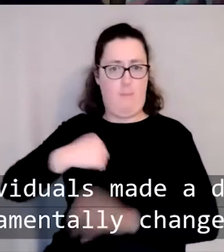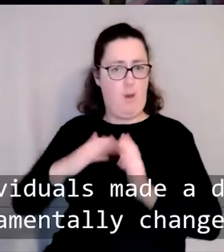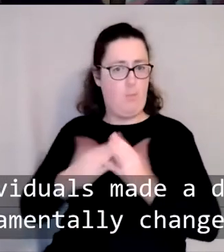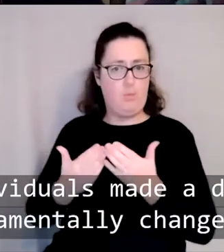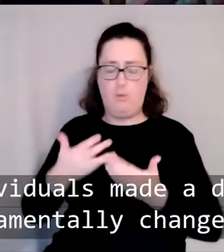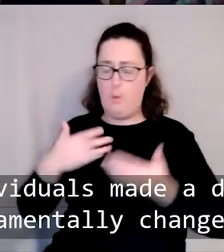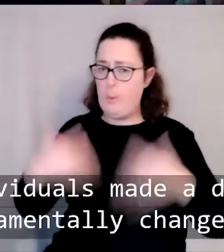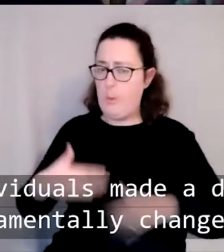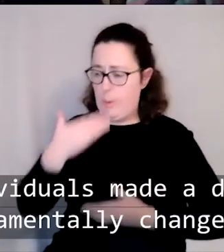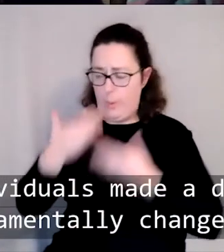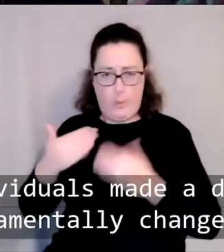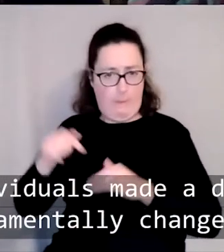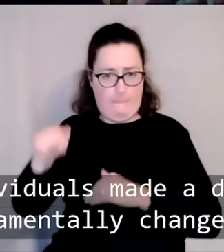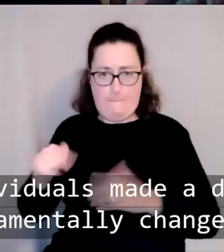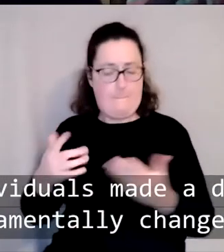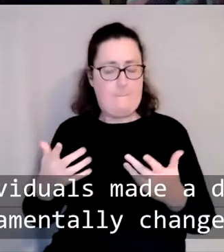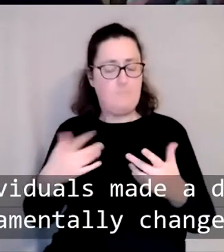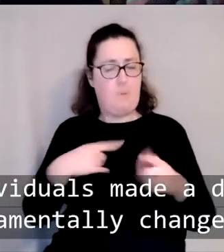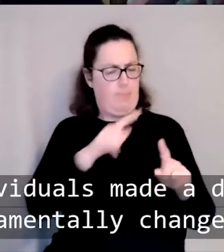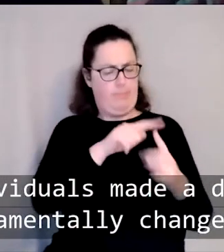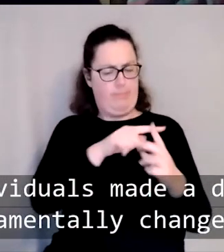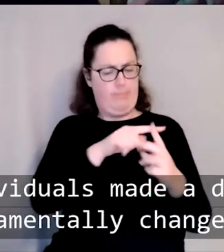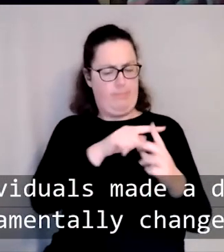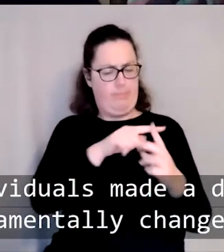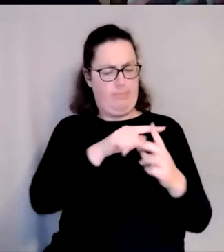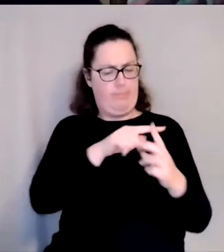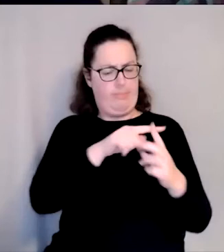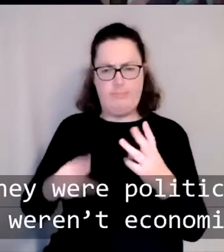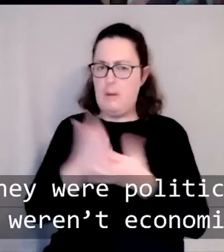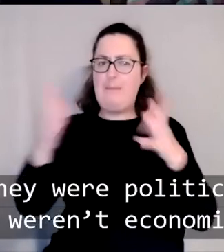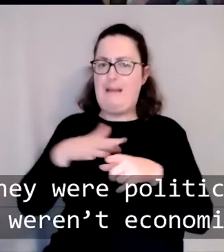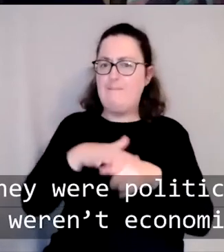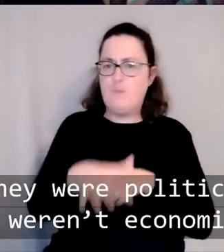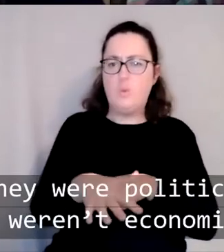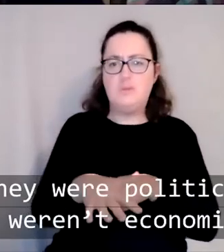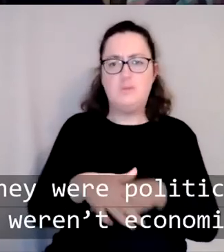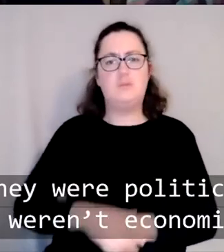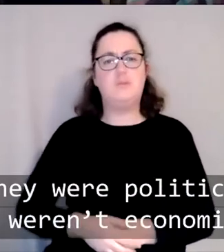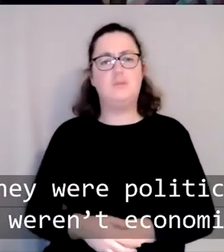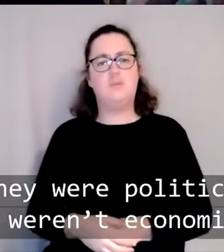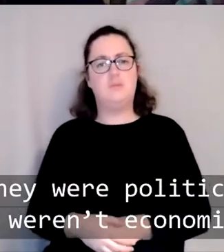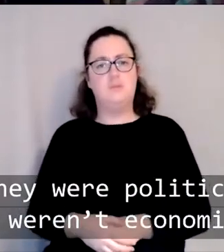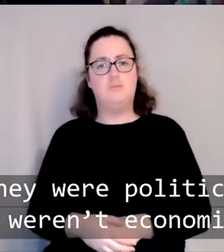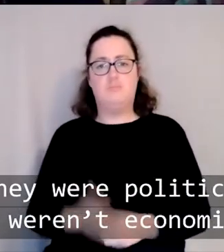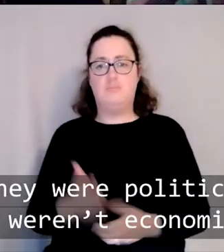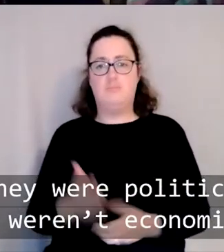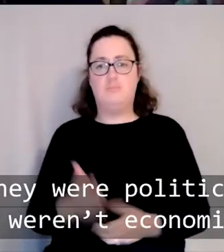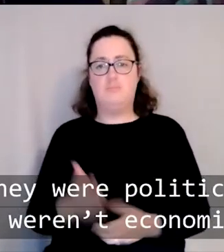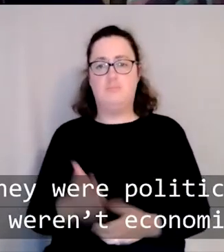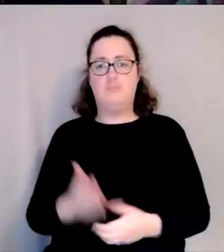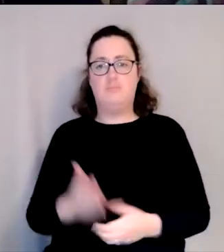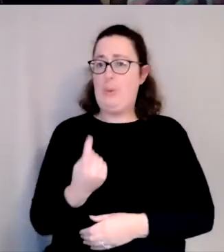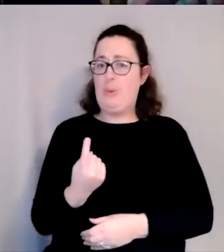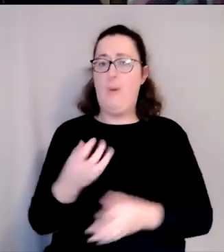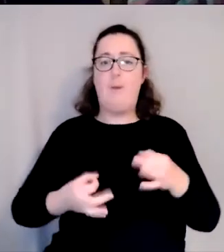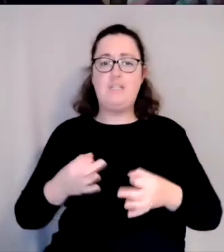these individuals made a difference. They fundamentally changed things, but they were politicians. They weren't economists.